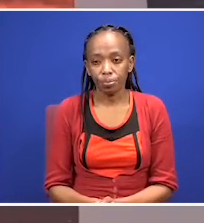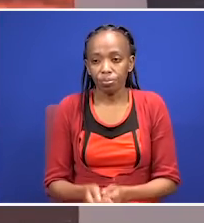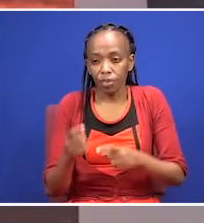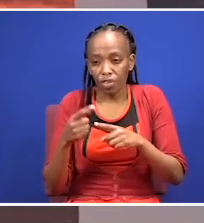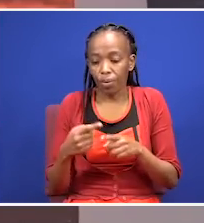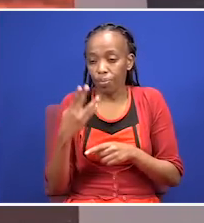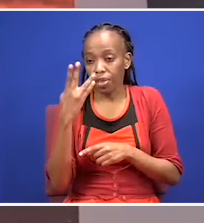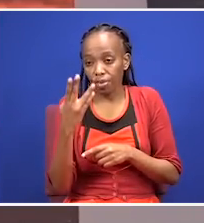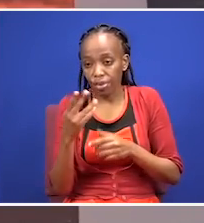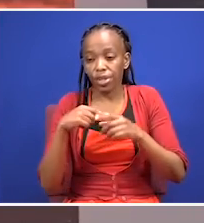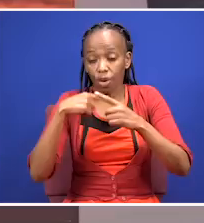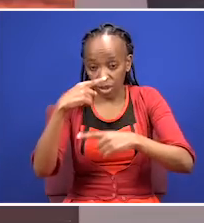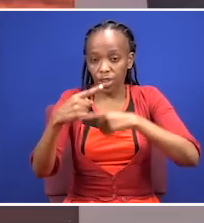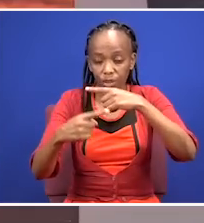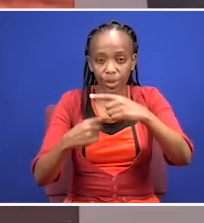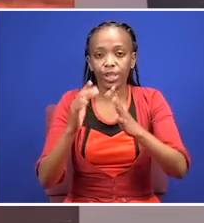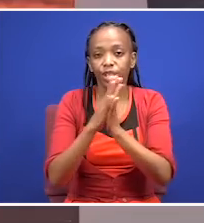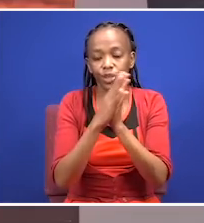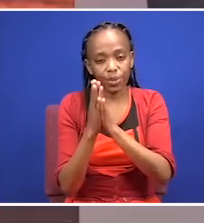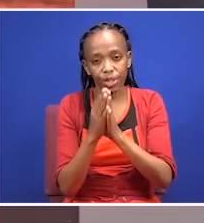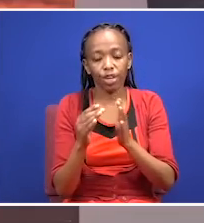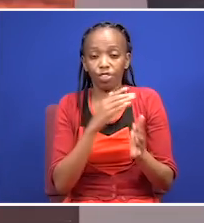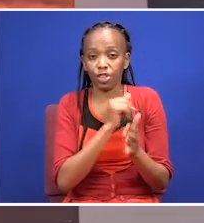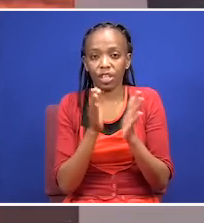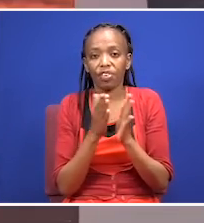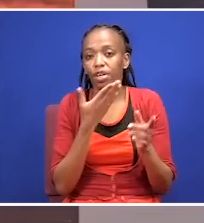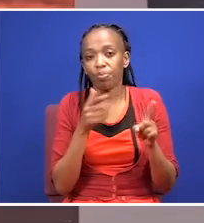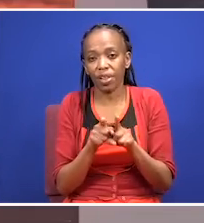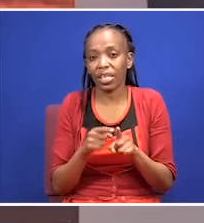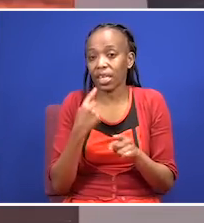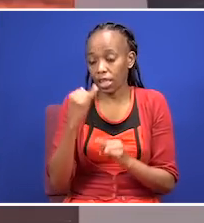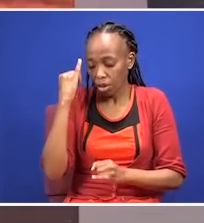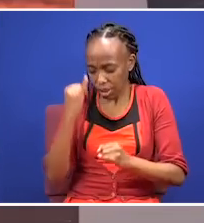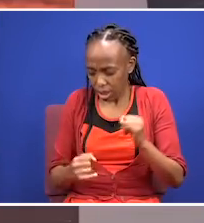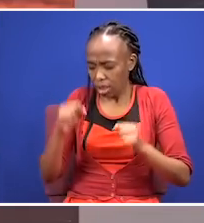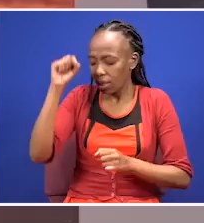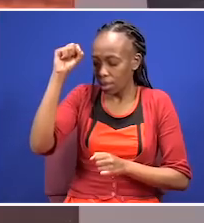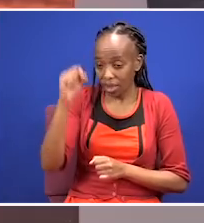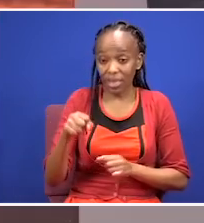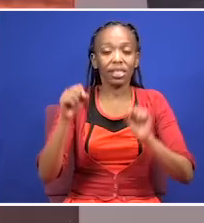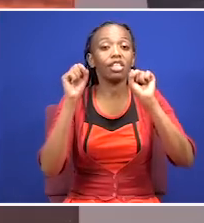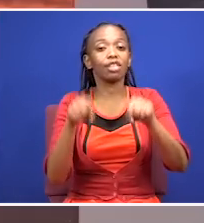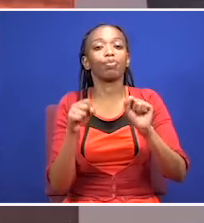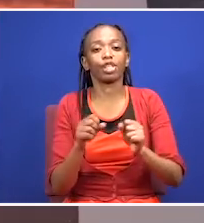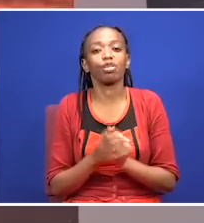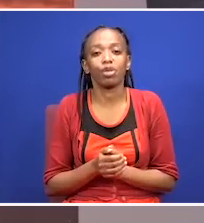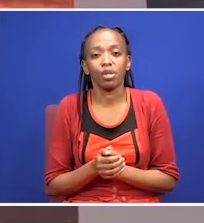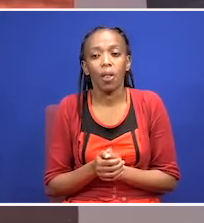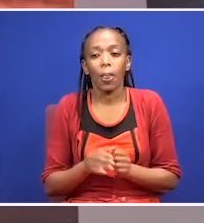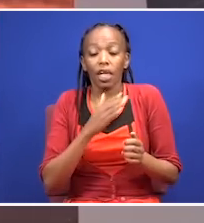from the foregoing story of joseph and his brothers i say conclusively yes it is possible